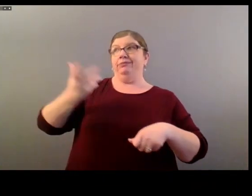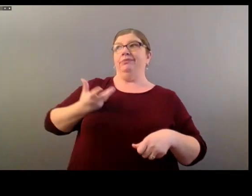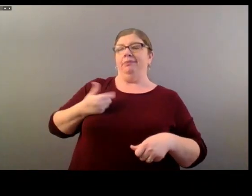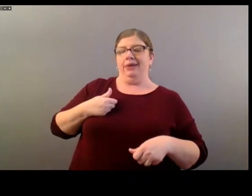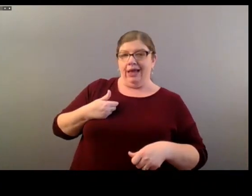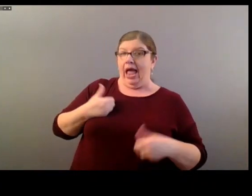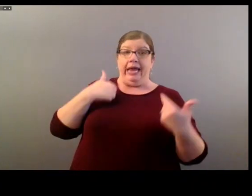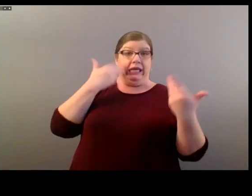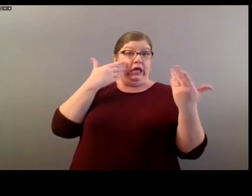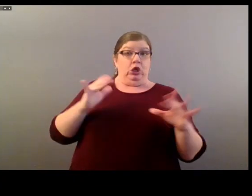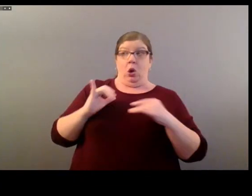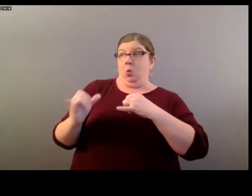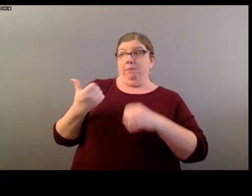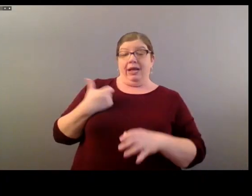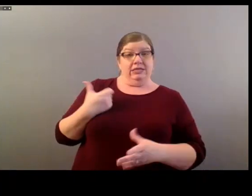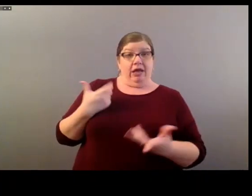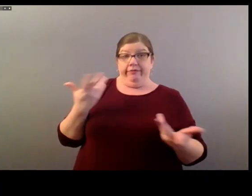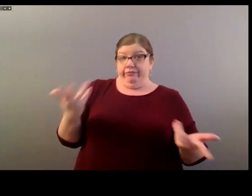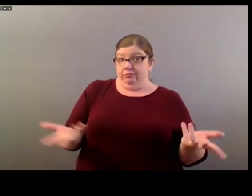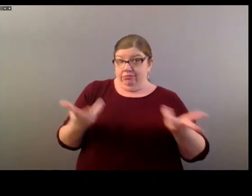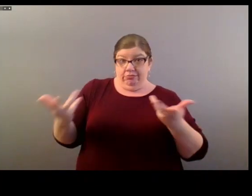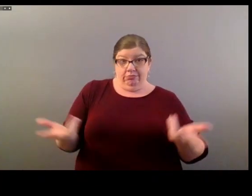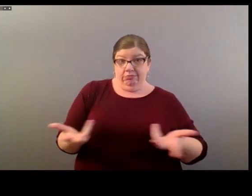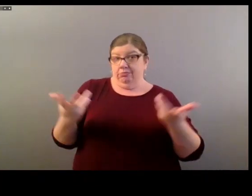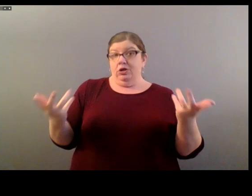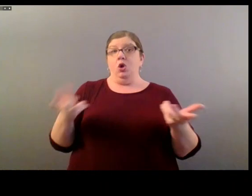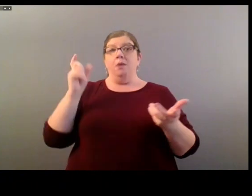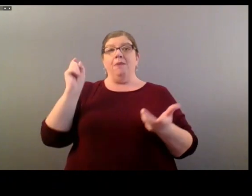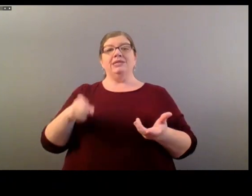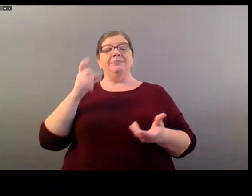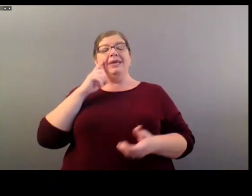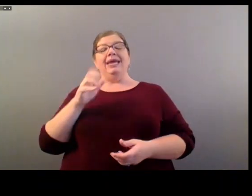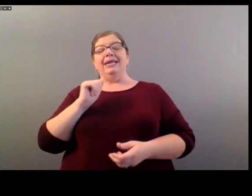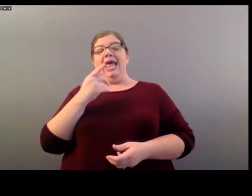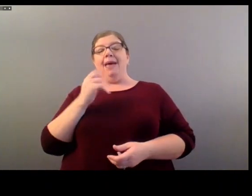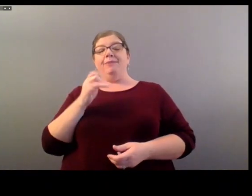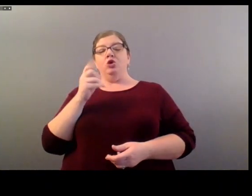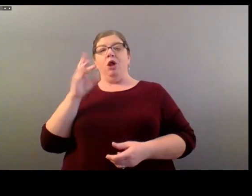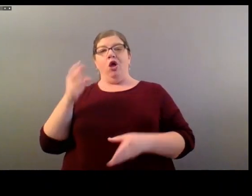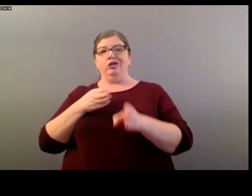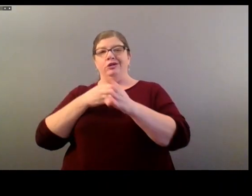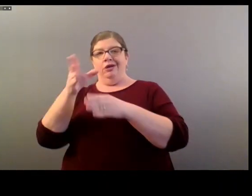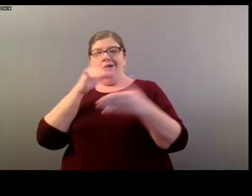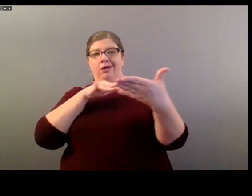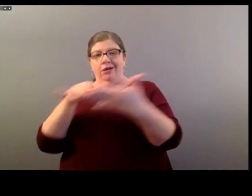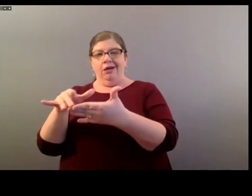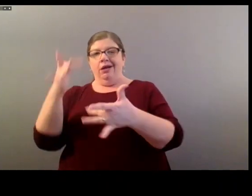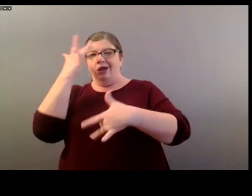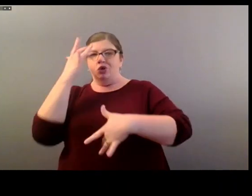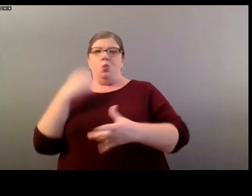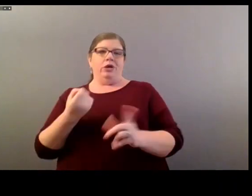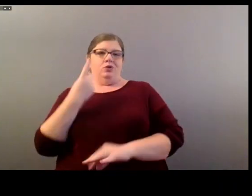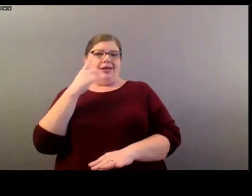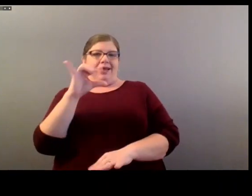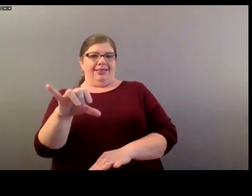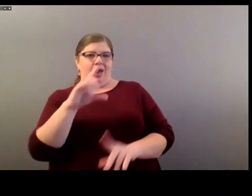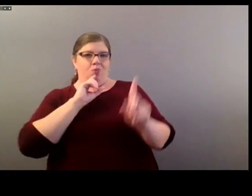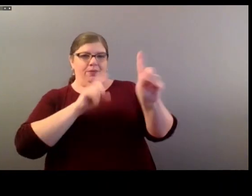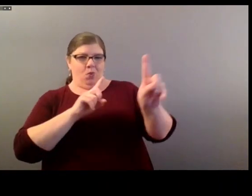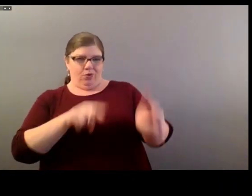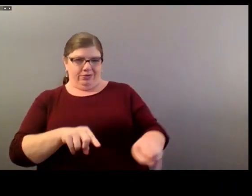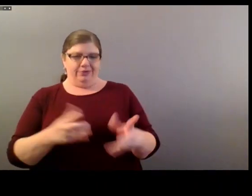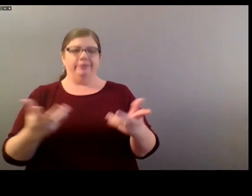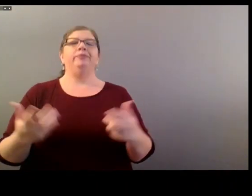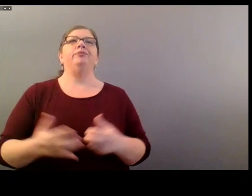know that myself. You need to be an epidemiologist to understand that. And what we do